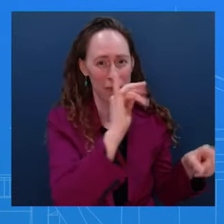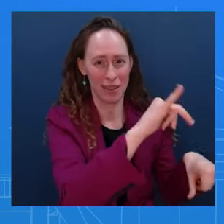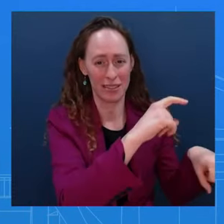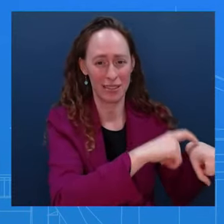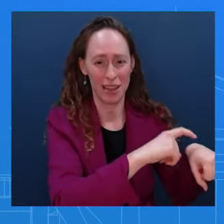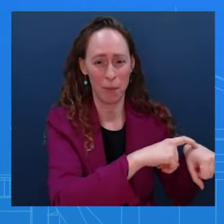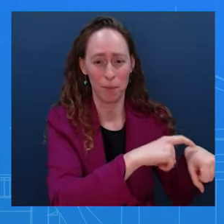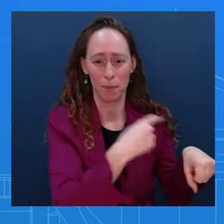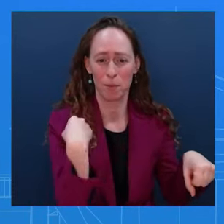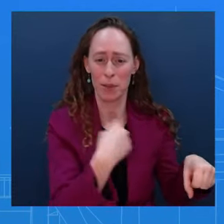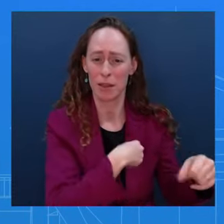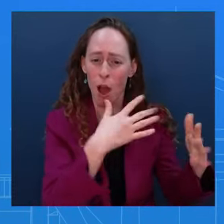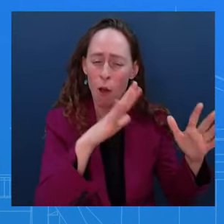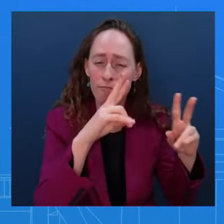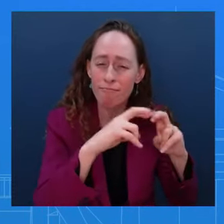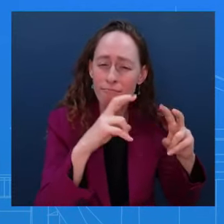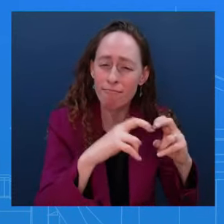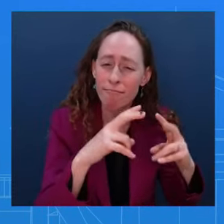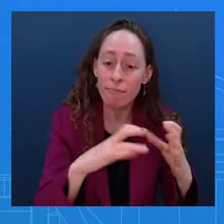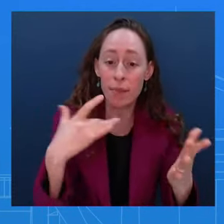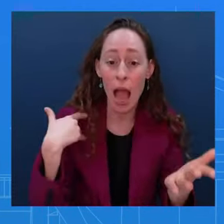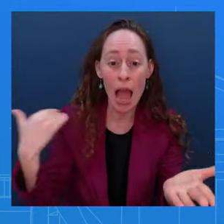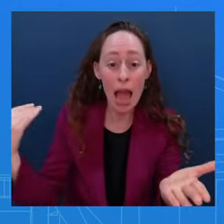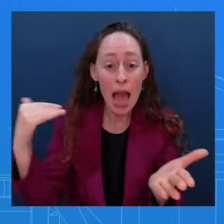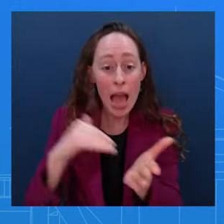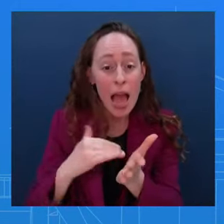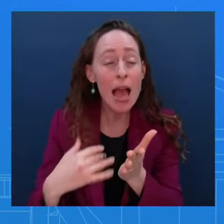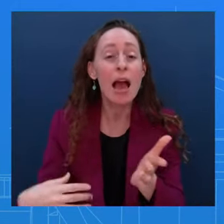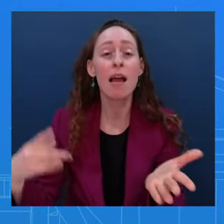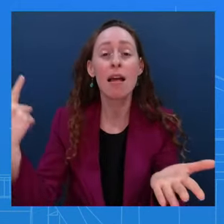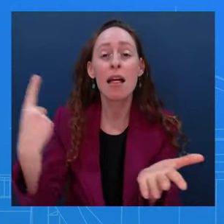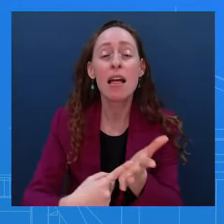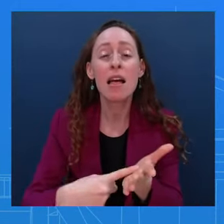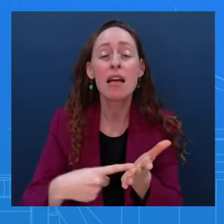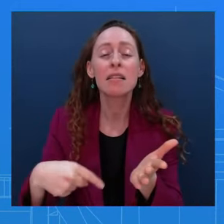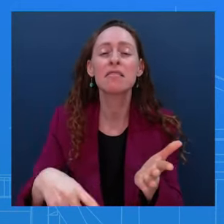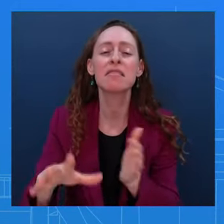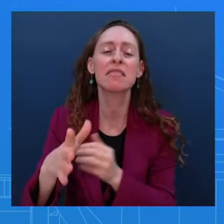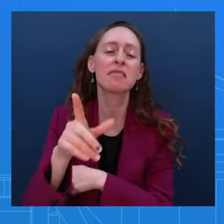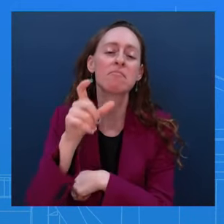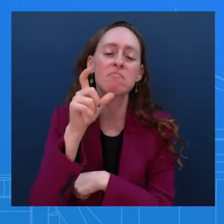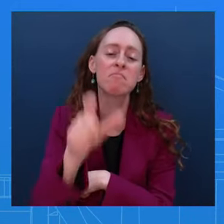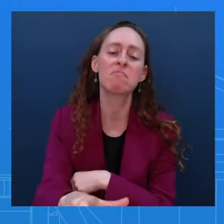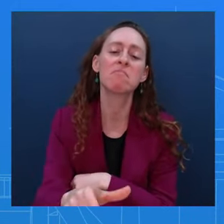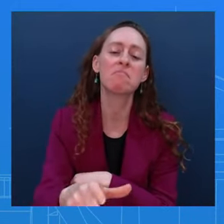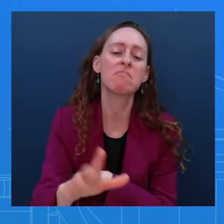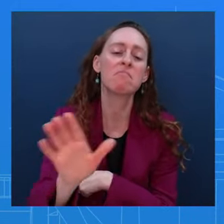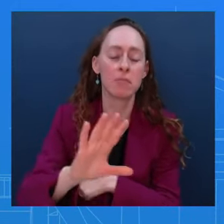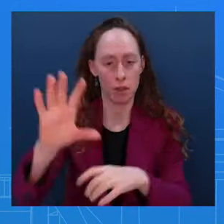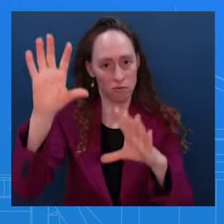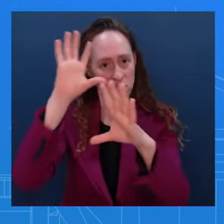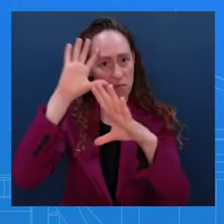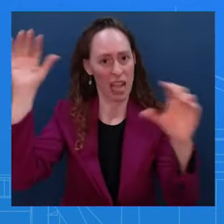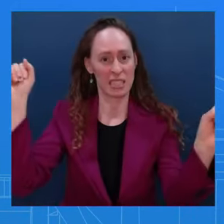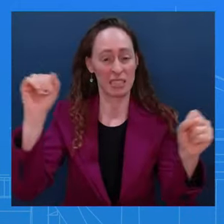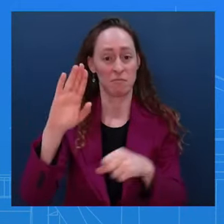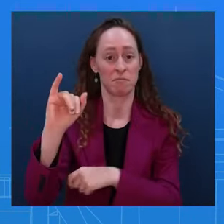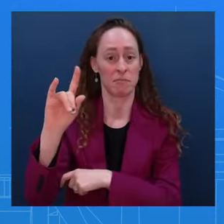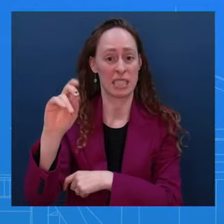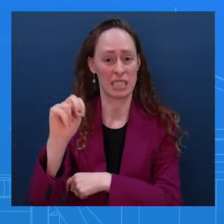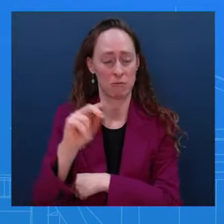need to relitigate that. The president was faced with a stark choice given the decisions that President Trump made about